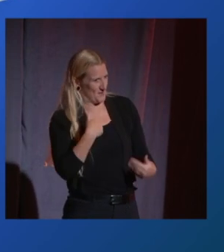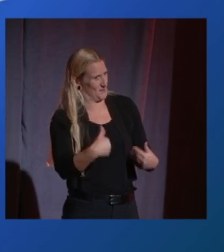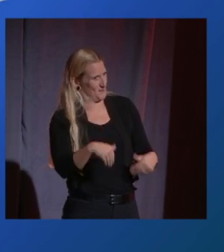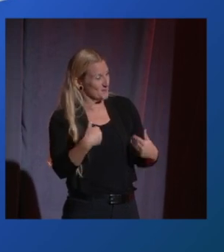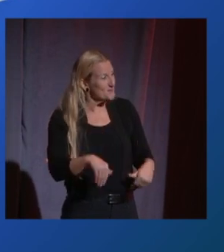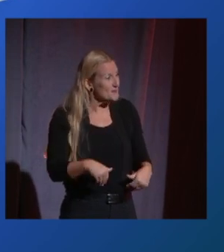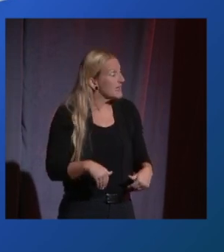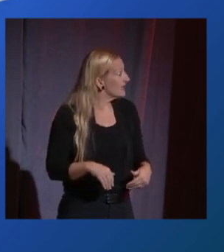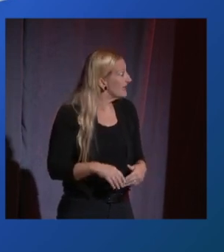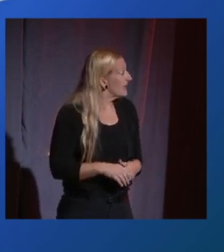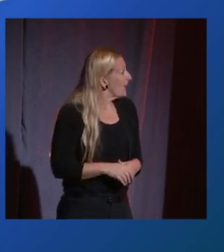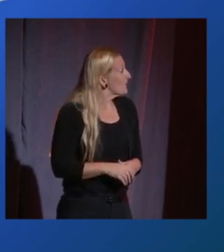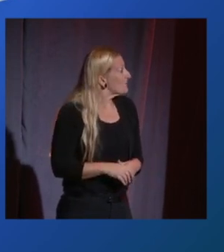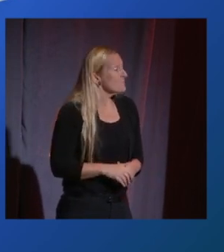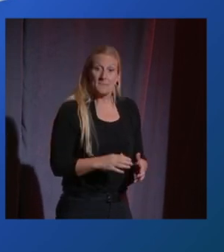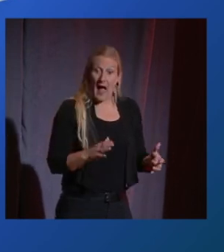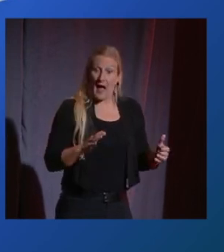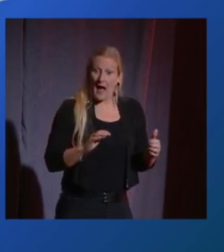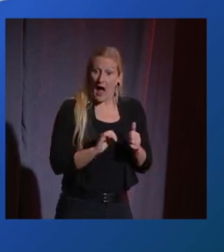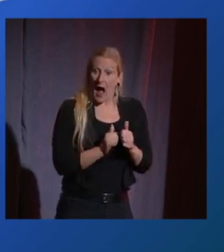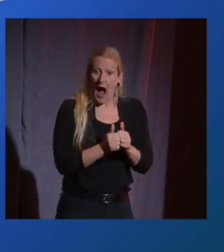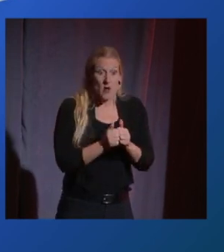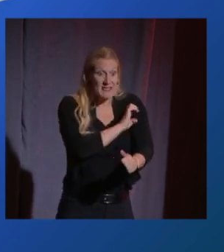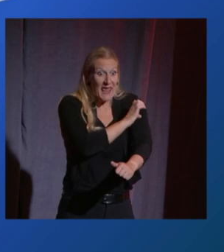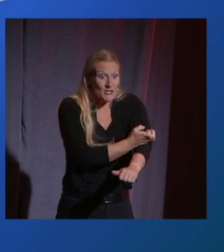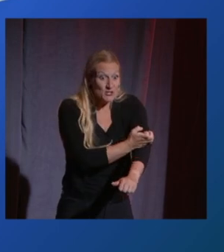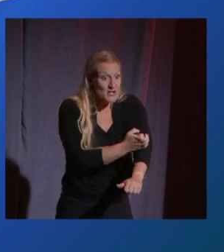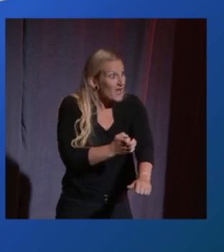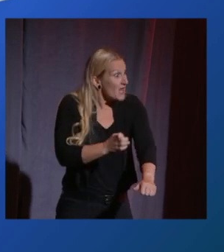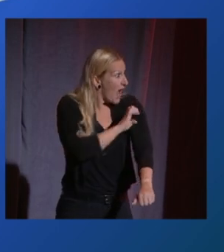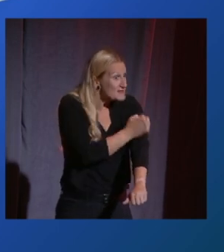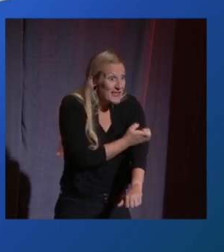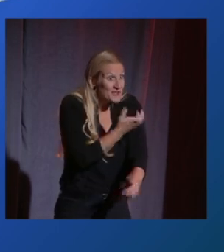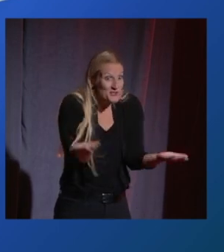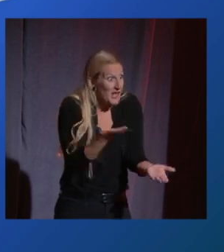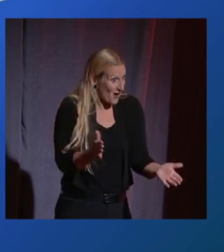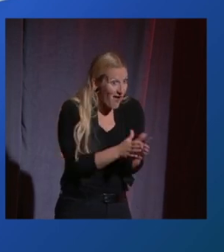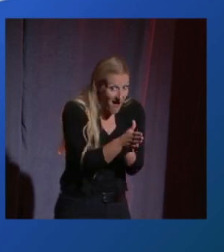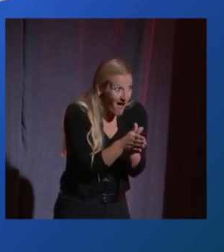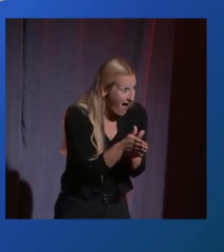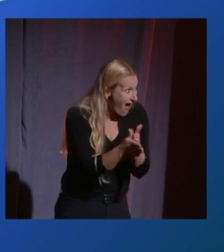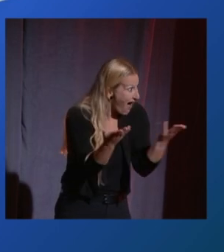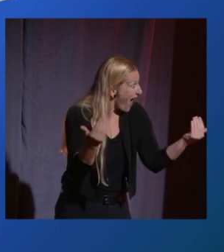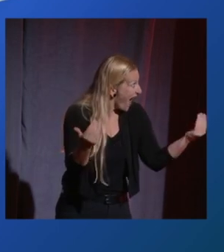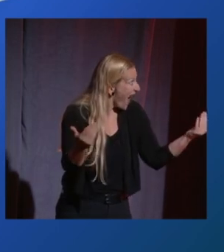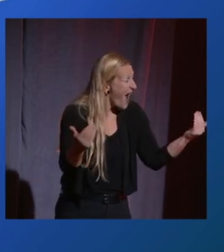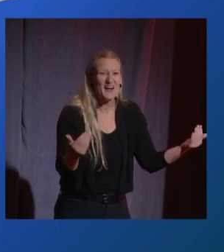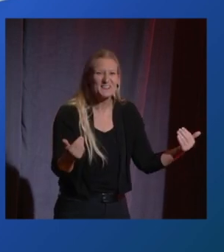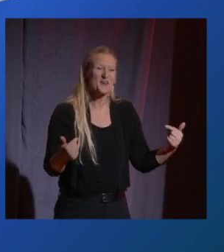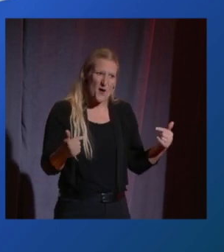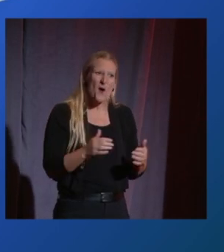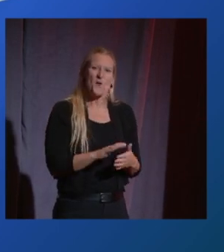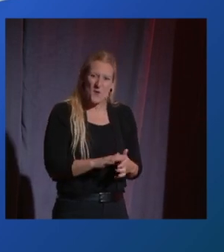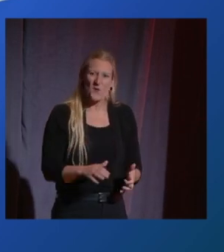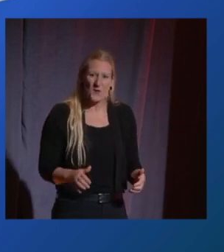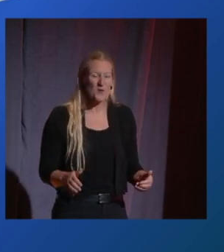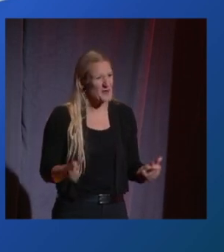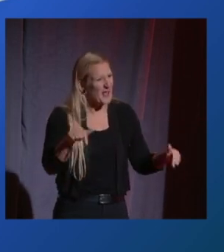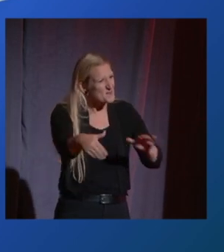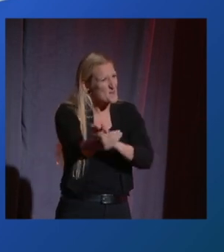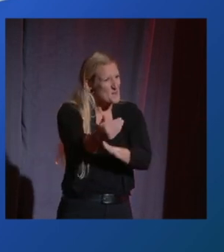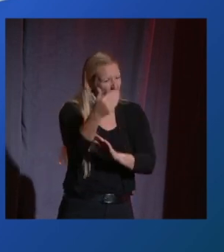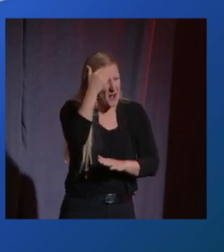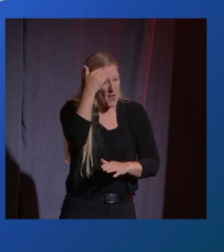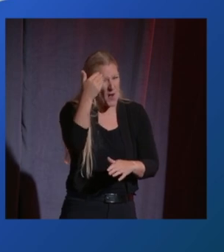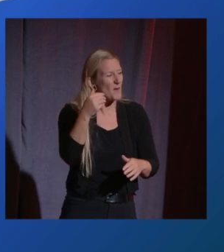how's the energy in the room yes and hopefully the energy online as well